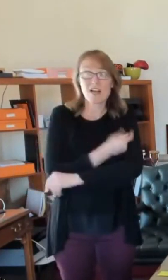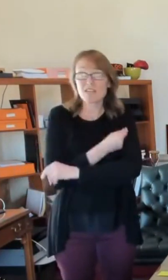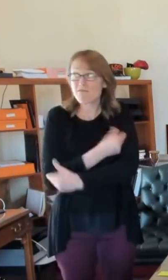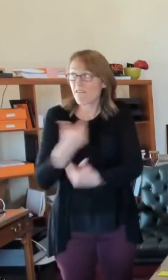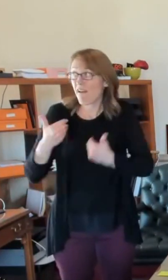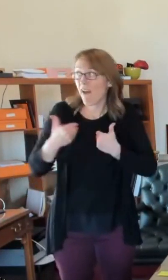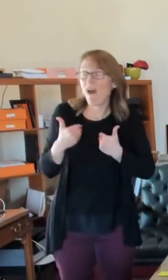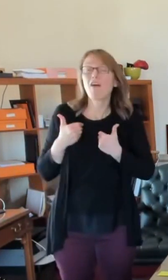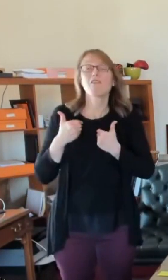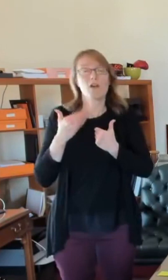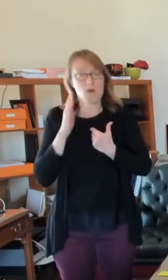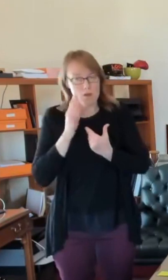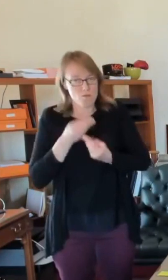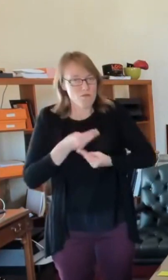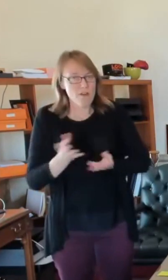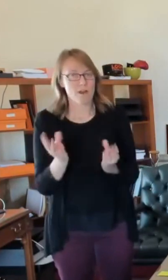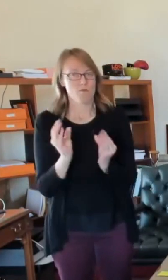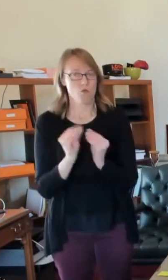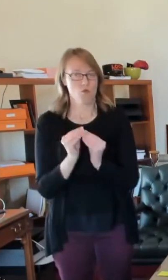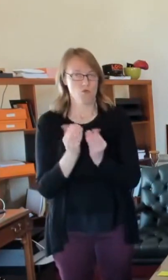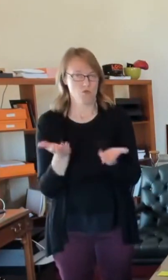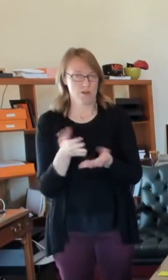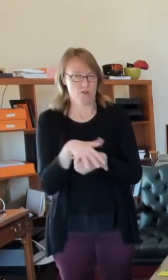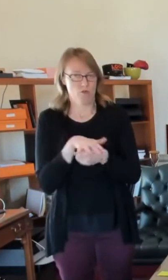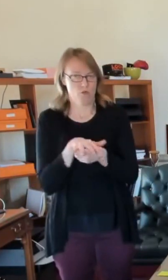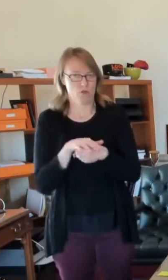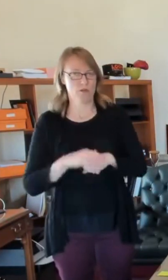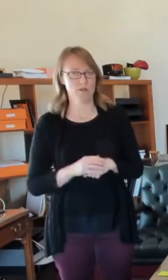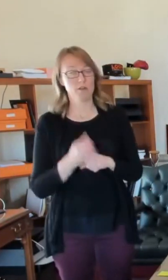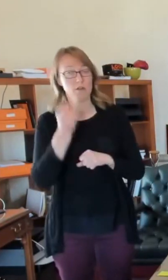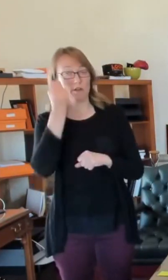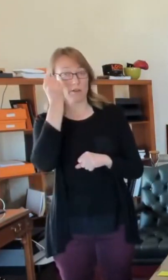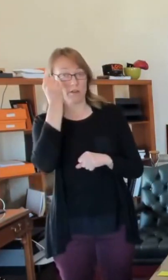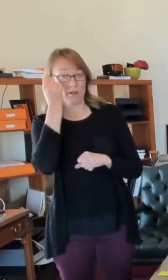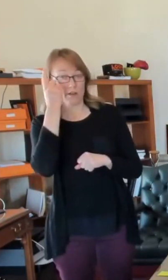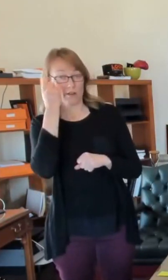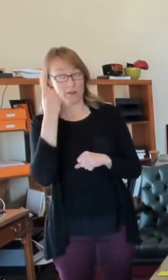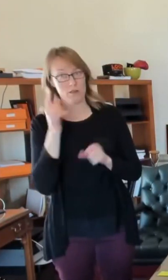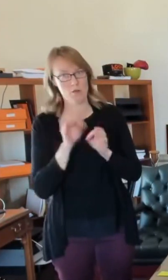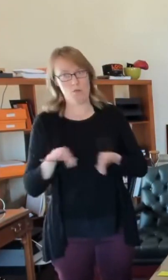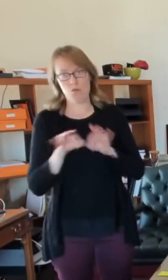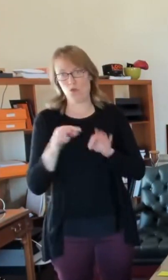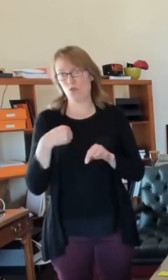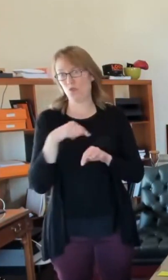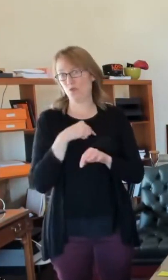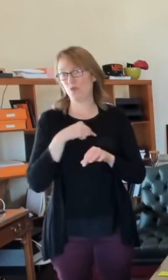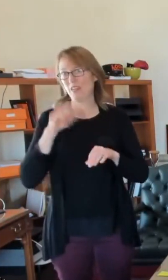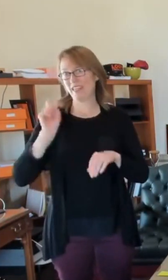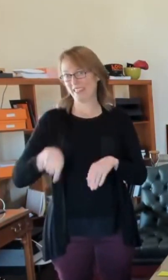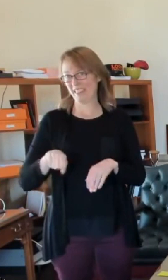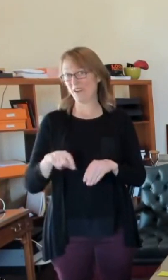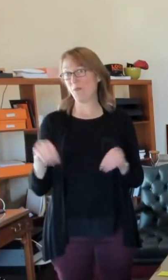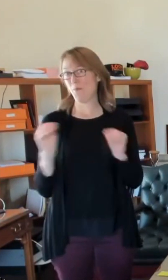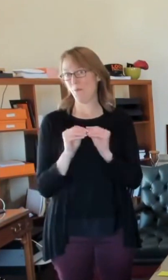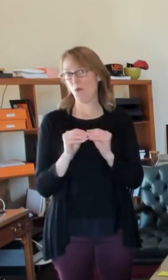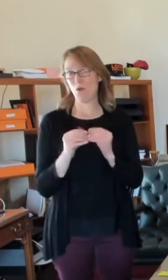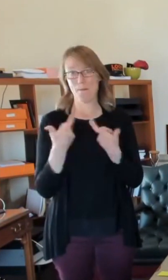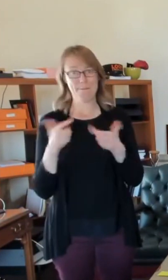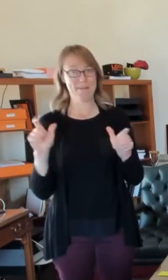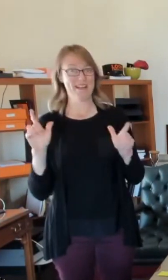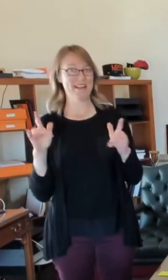but also understand that we need more mass vaccination events right here in the heart of the St. Louis